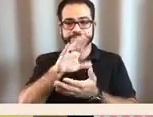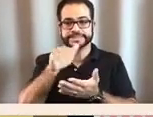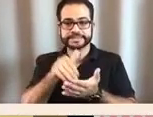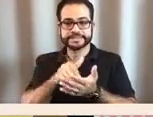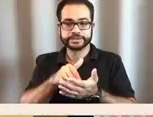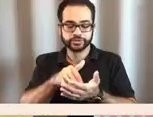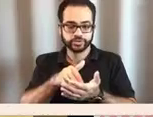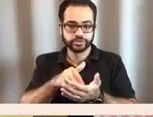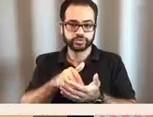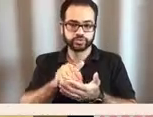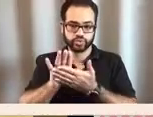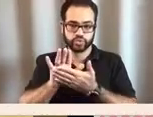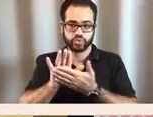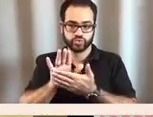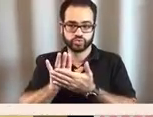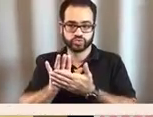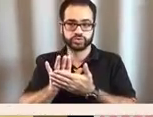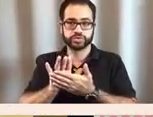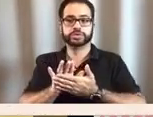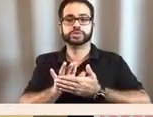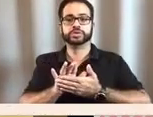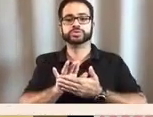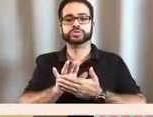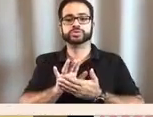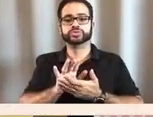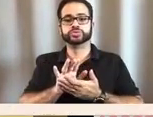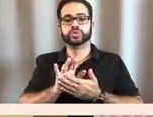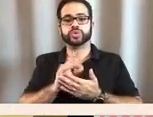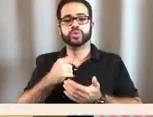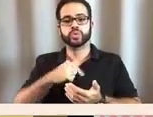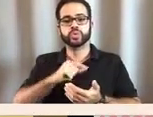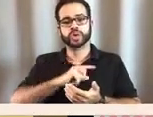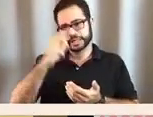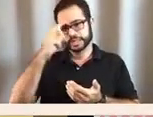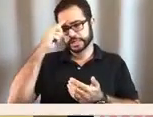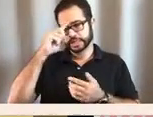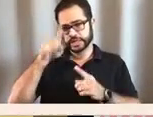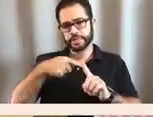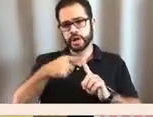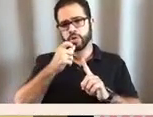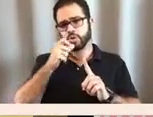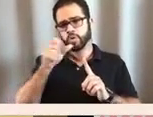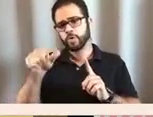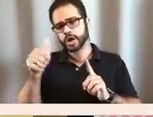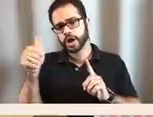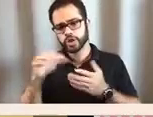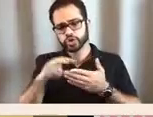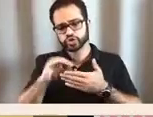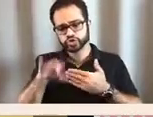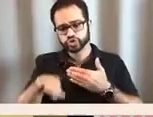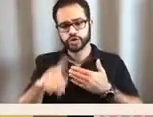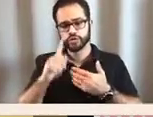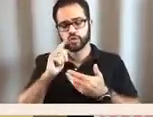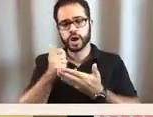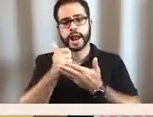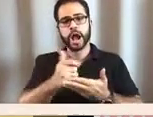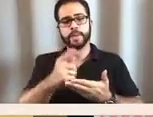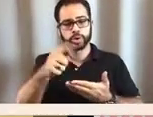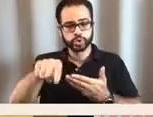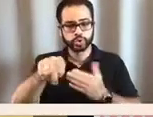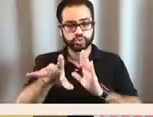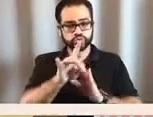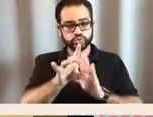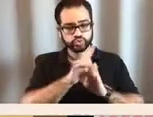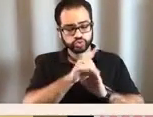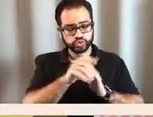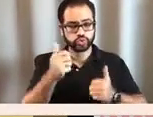And so when we start thinking about who are the other students that are entering and helping you choose a